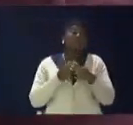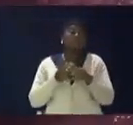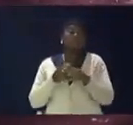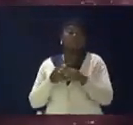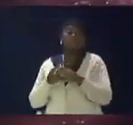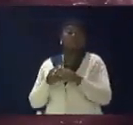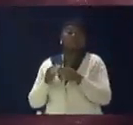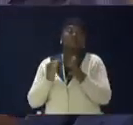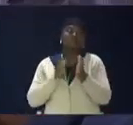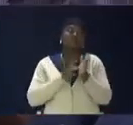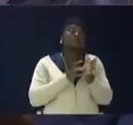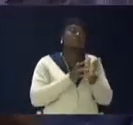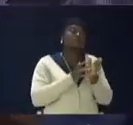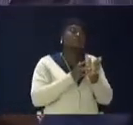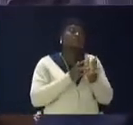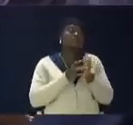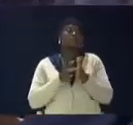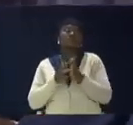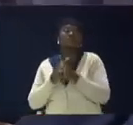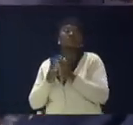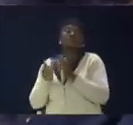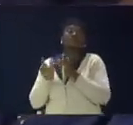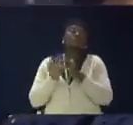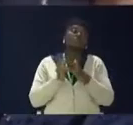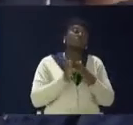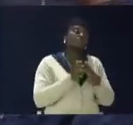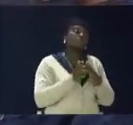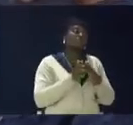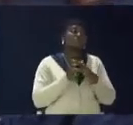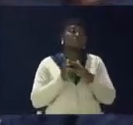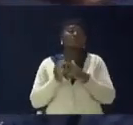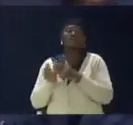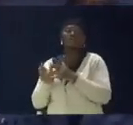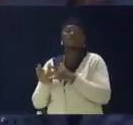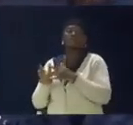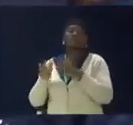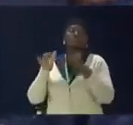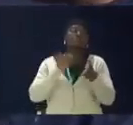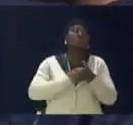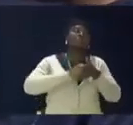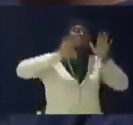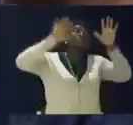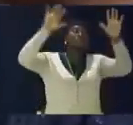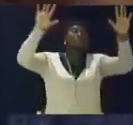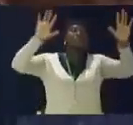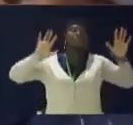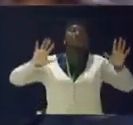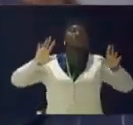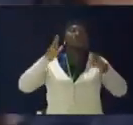His name is Jesus. That wonderful name.